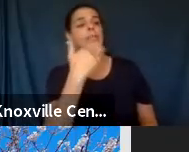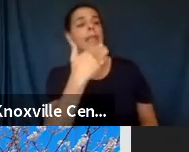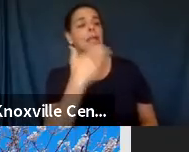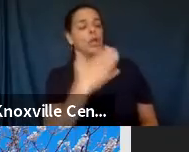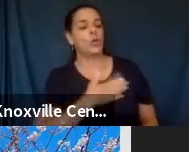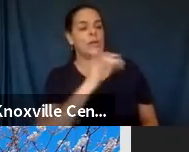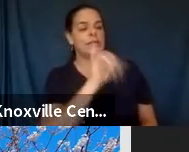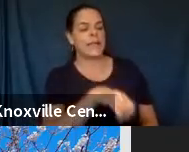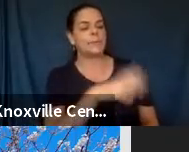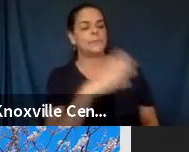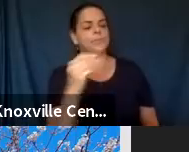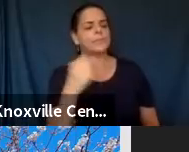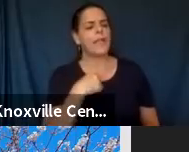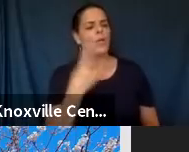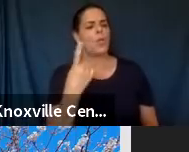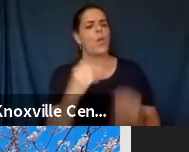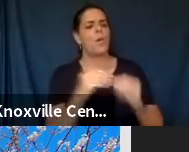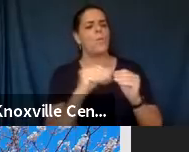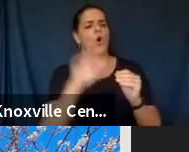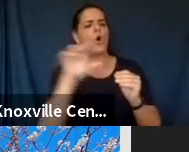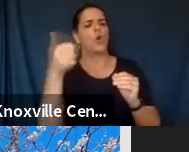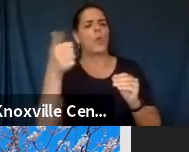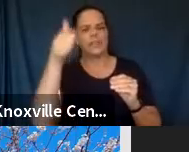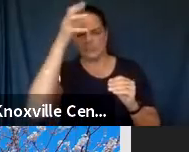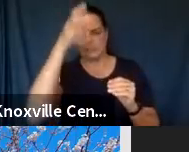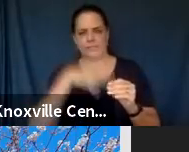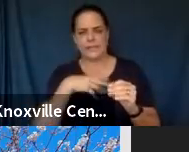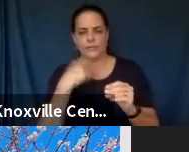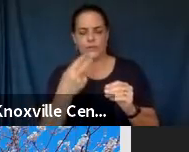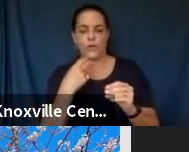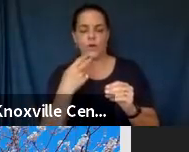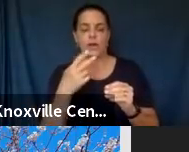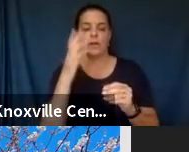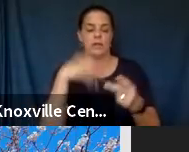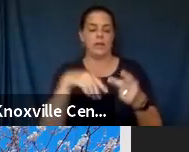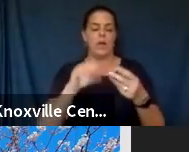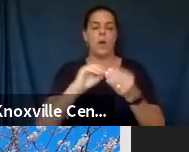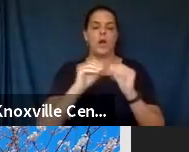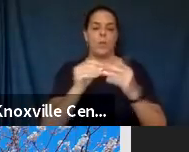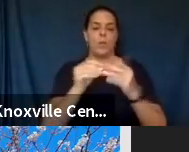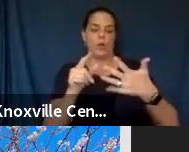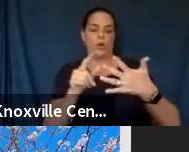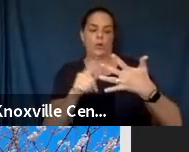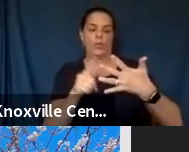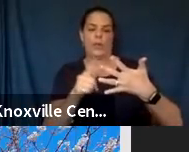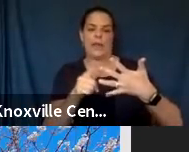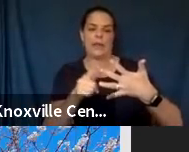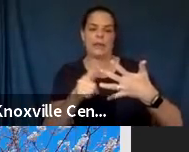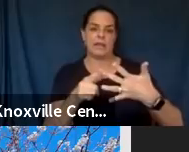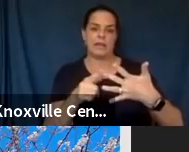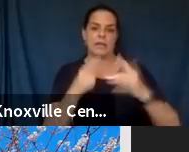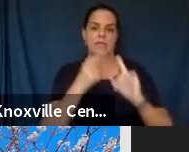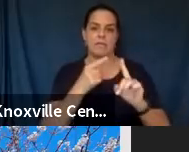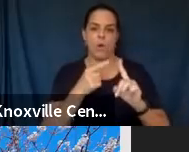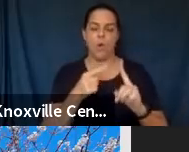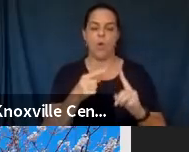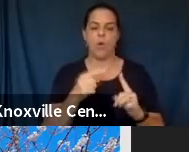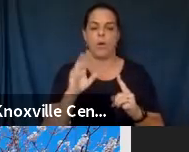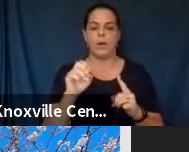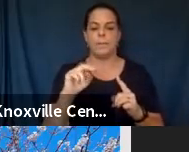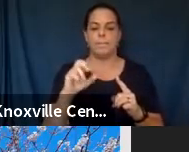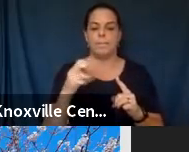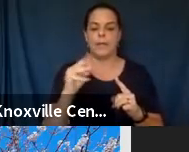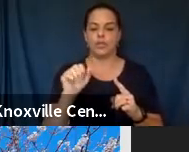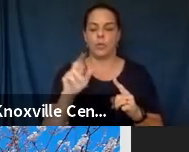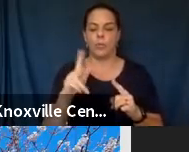And I had just one other question, this one on benchmark 3, and this is more of a kind of looking